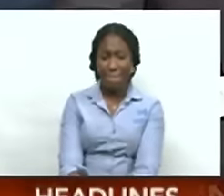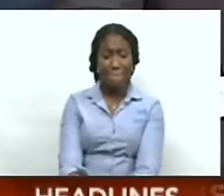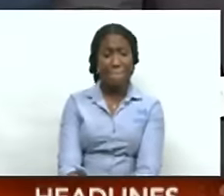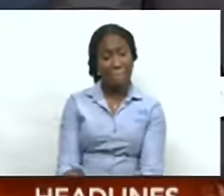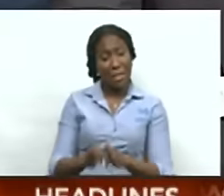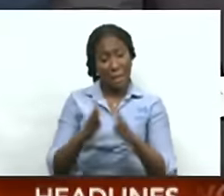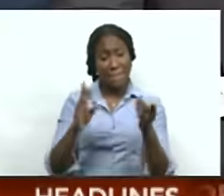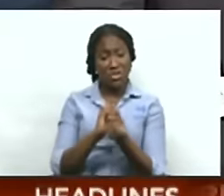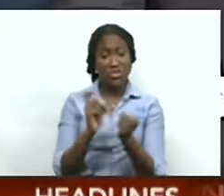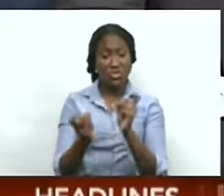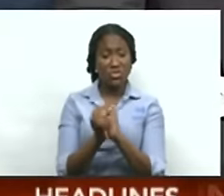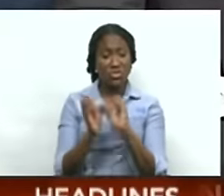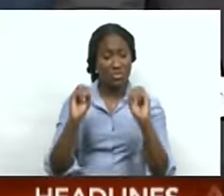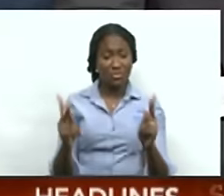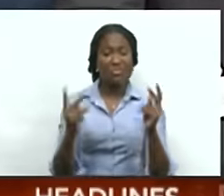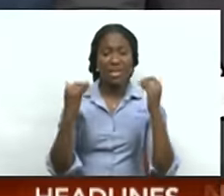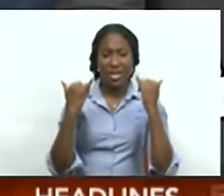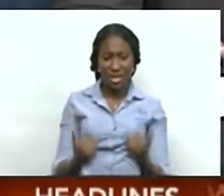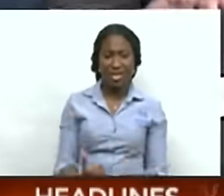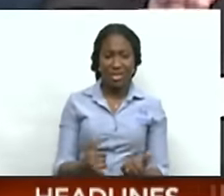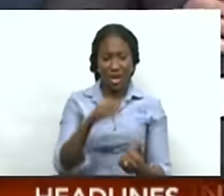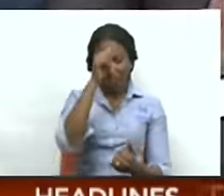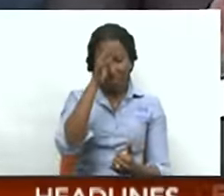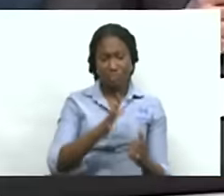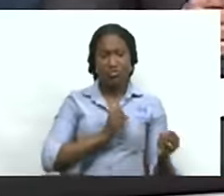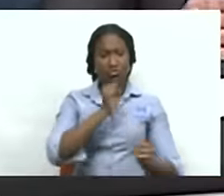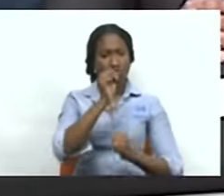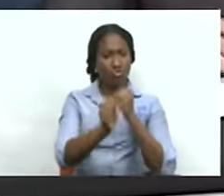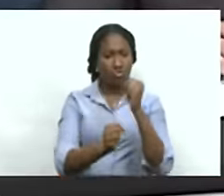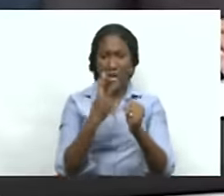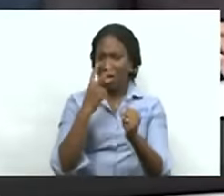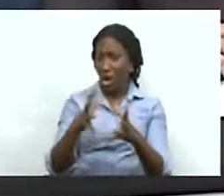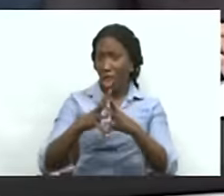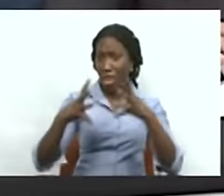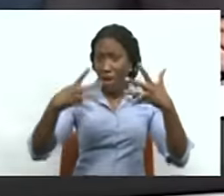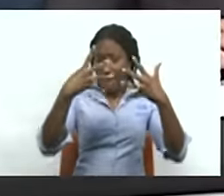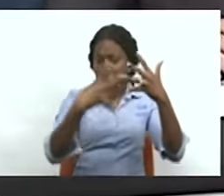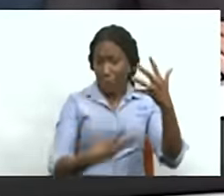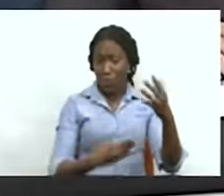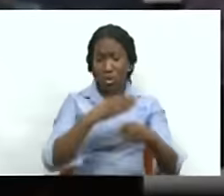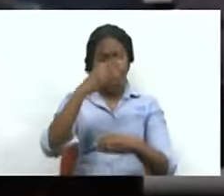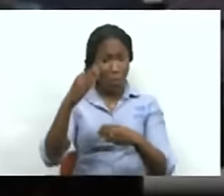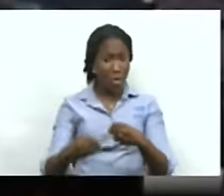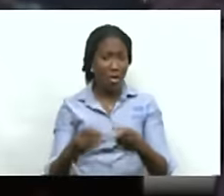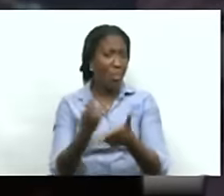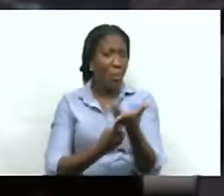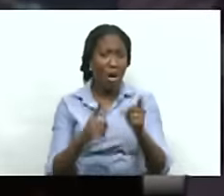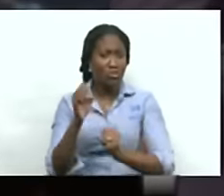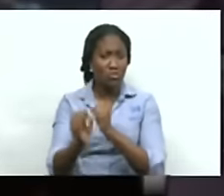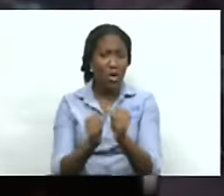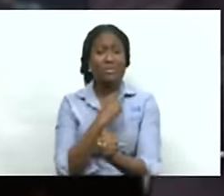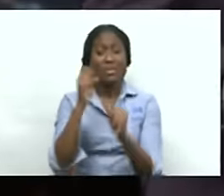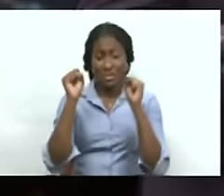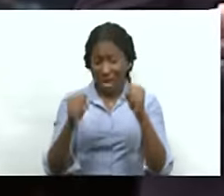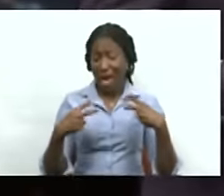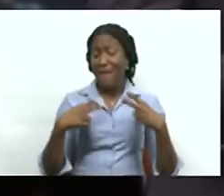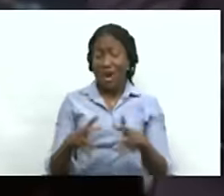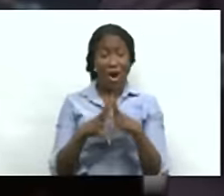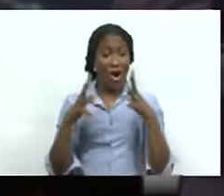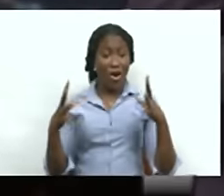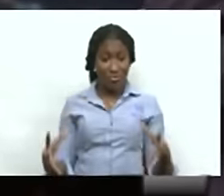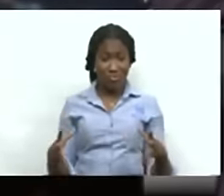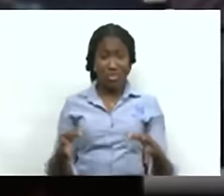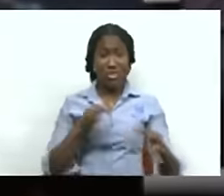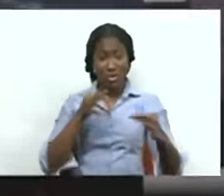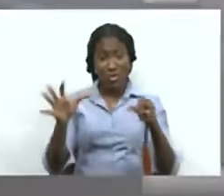is standing by Jazzy. A lot happening in sports this weekend. What's happening? Yeah, we have a lot happening. Jesse will give you the full rundown. But before that,